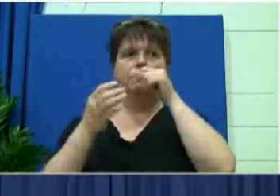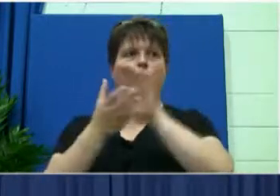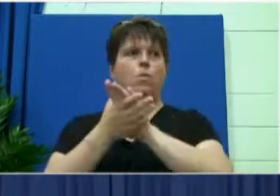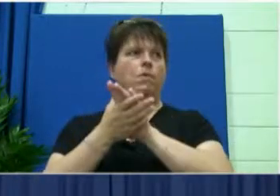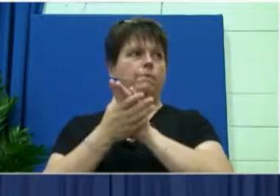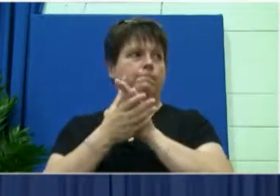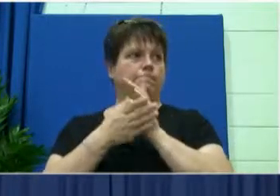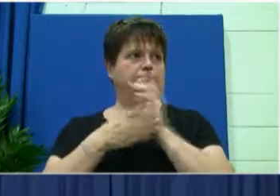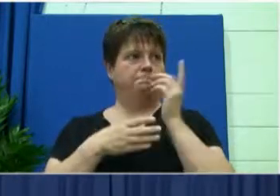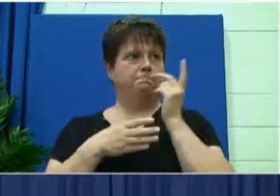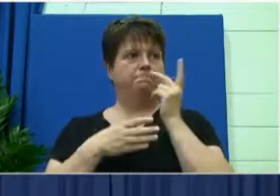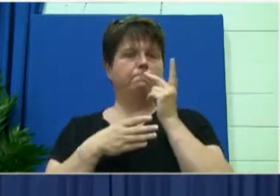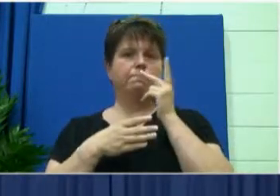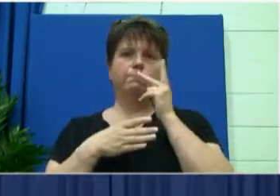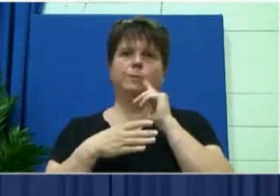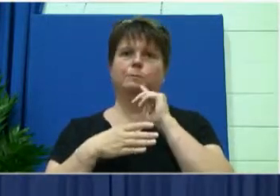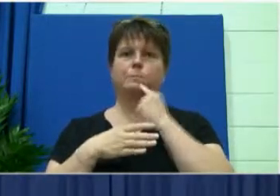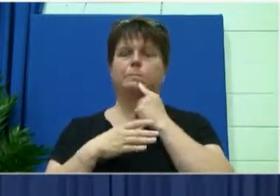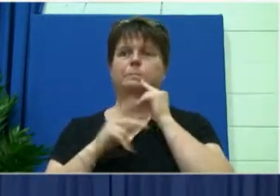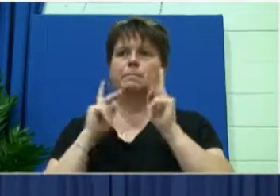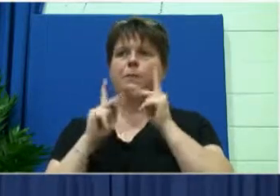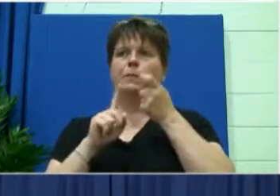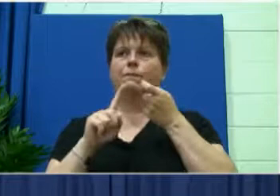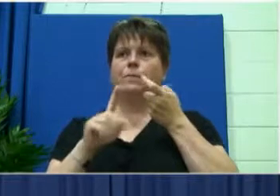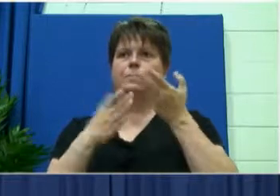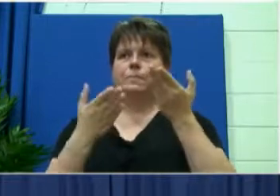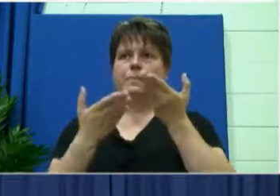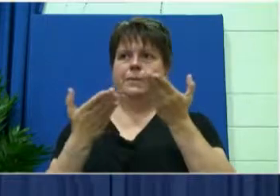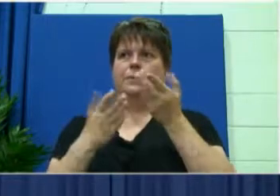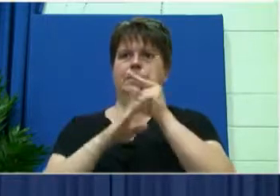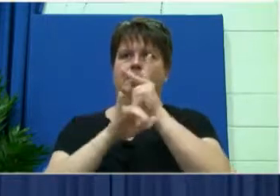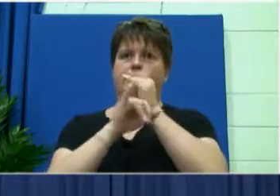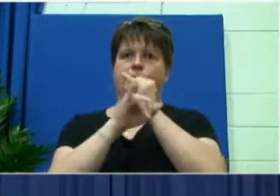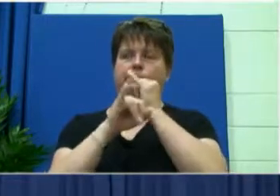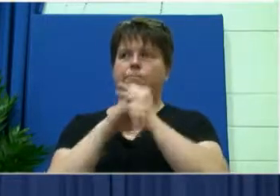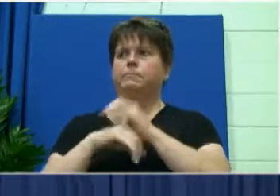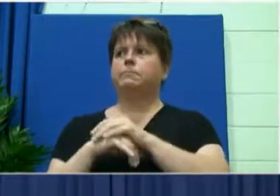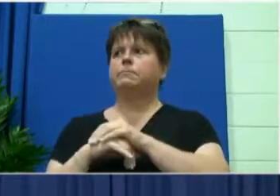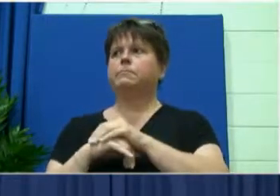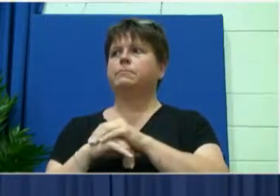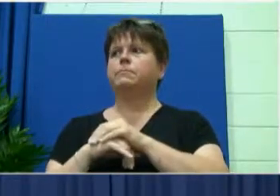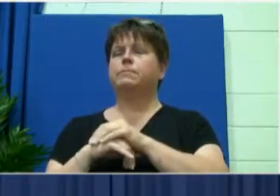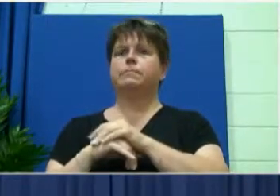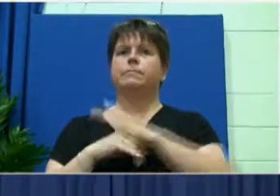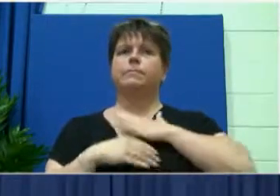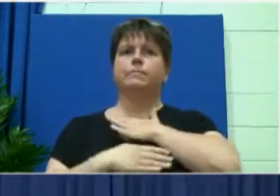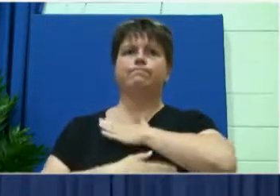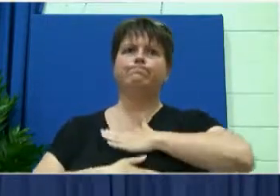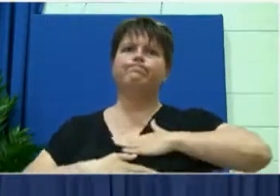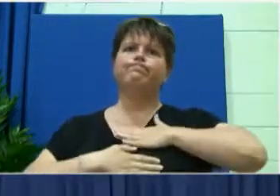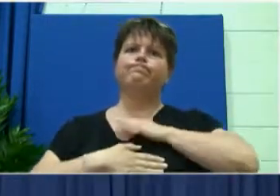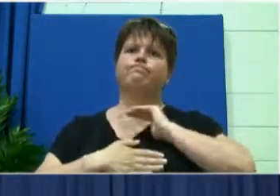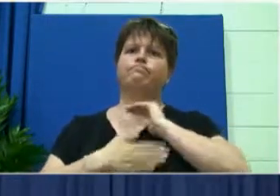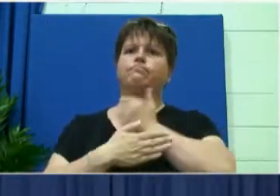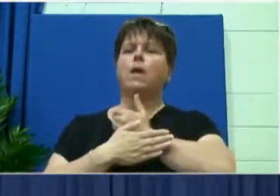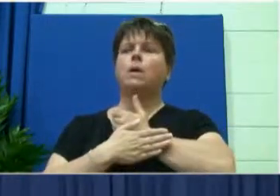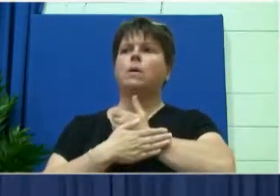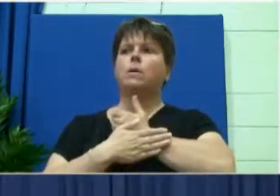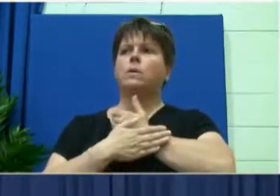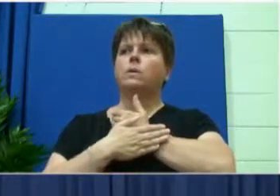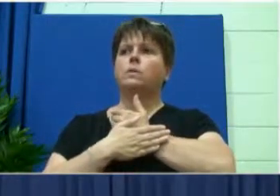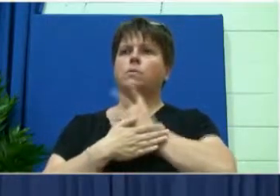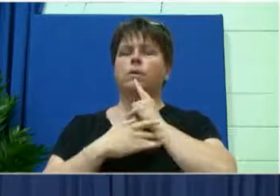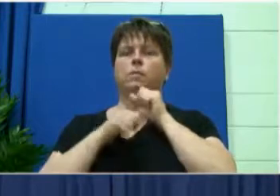I will miss the people of the institution immensely. It has been our pleasure, and we've